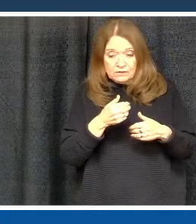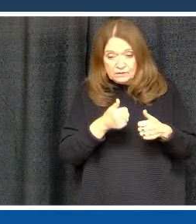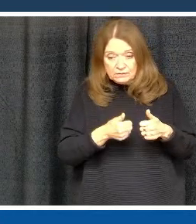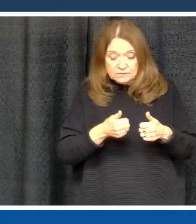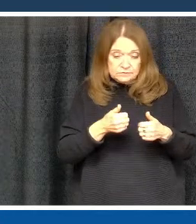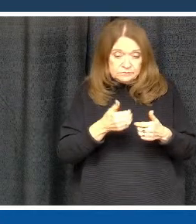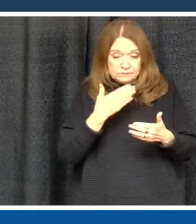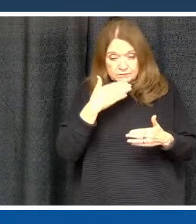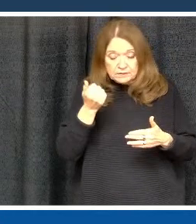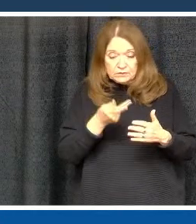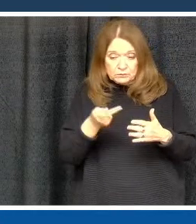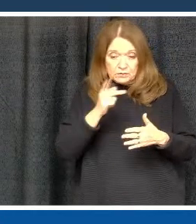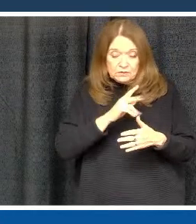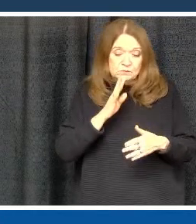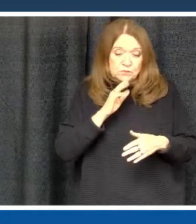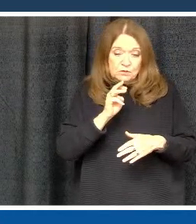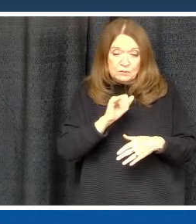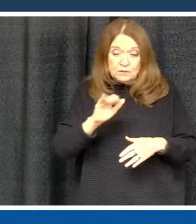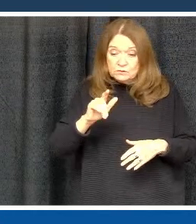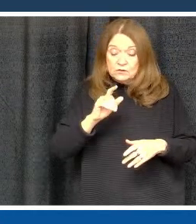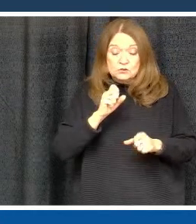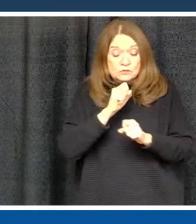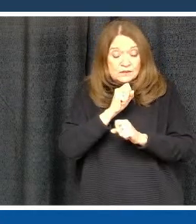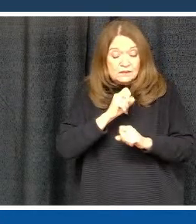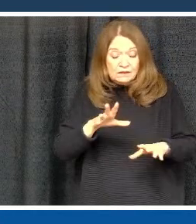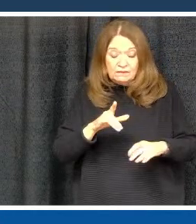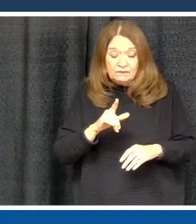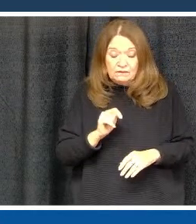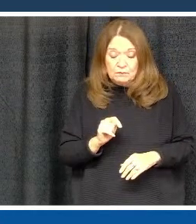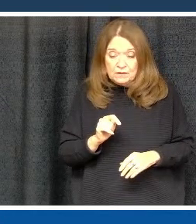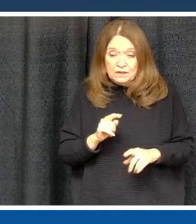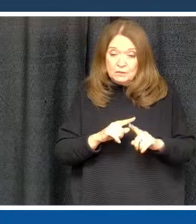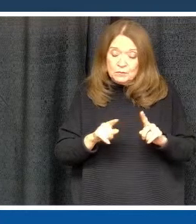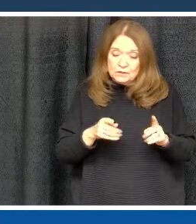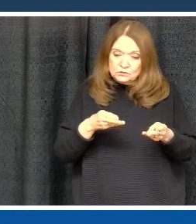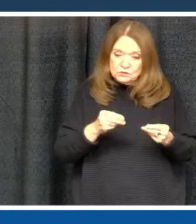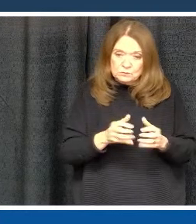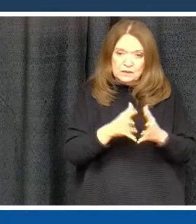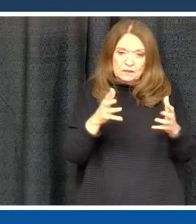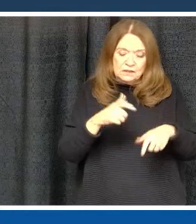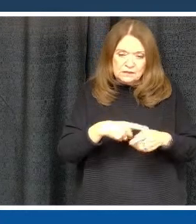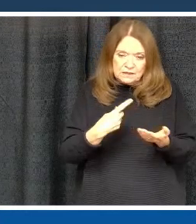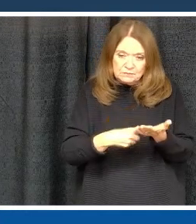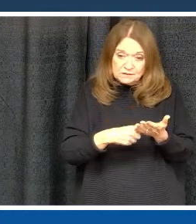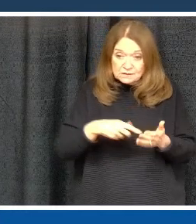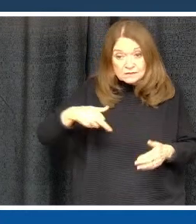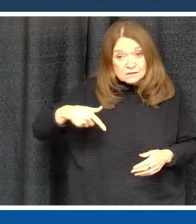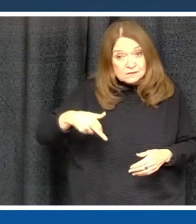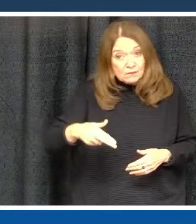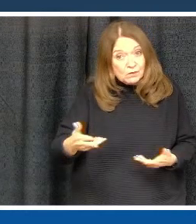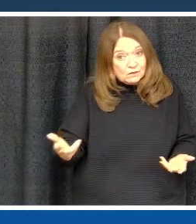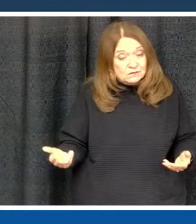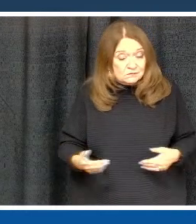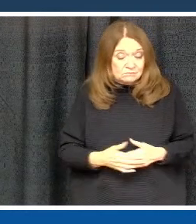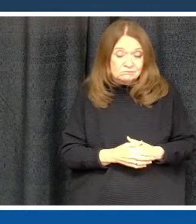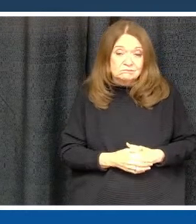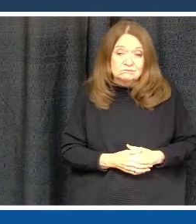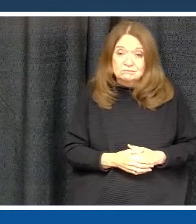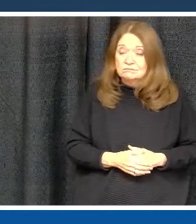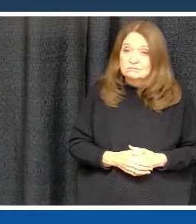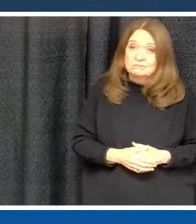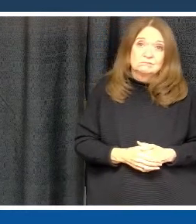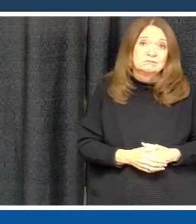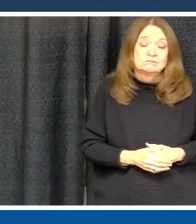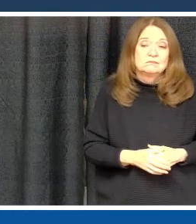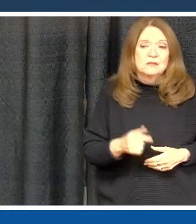I spoke on May 25th. You guys did nothing about it, but you spent a lot of time discussing sidewalk chalk.